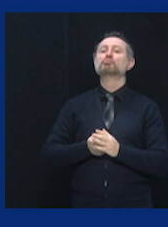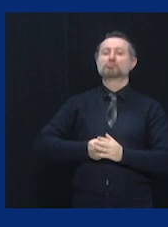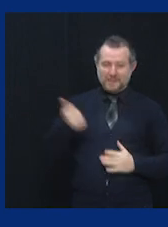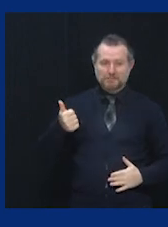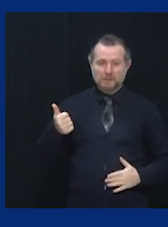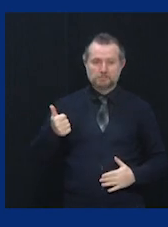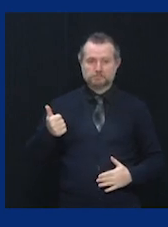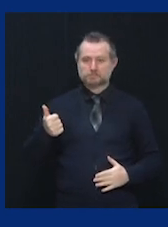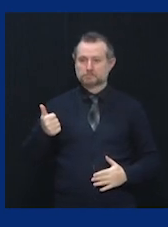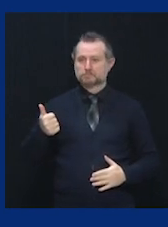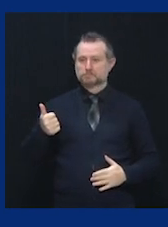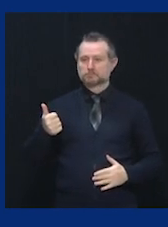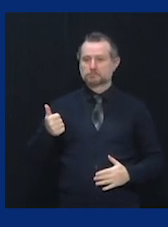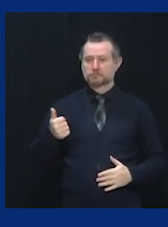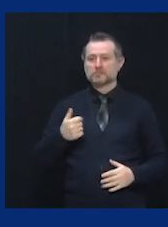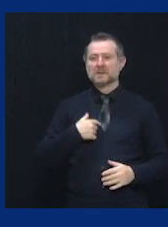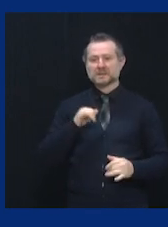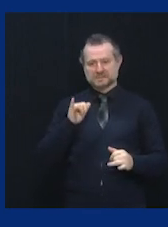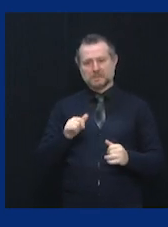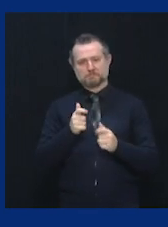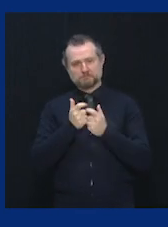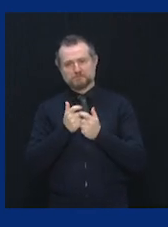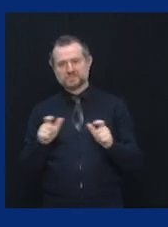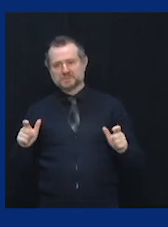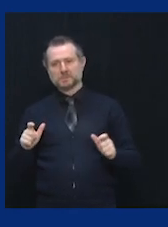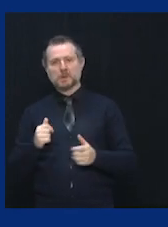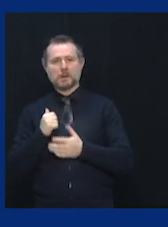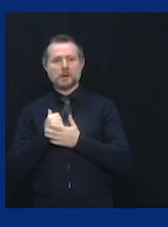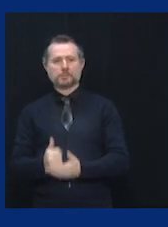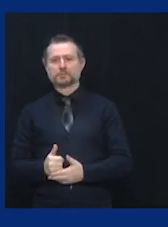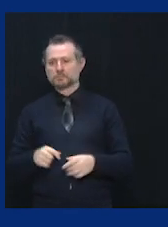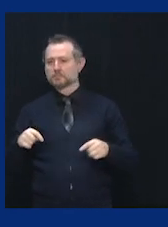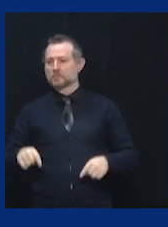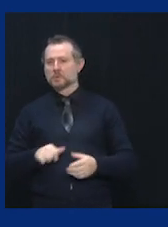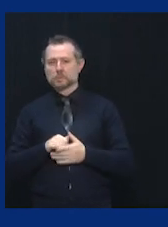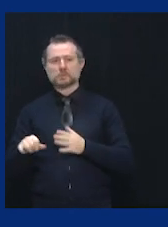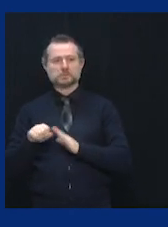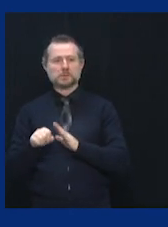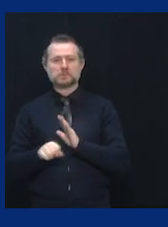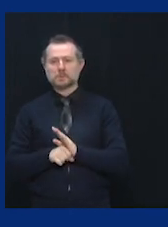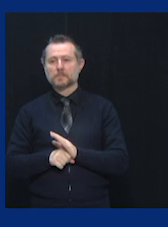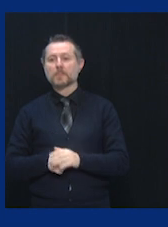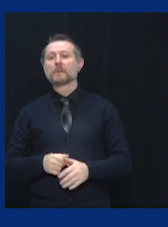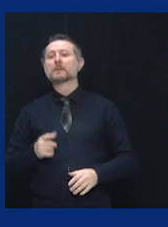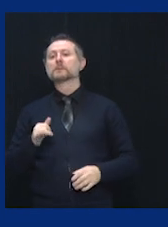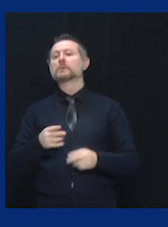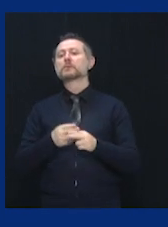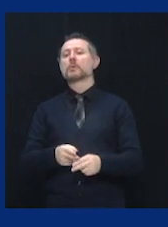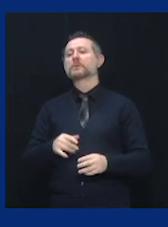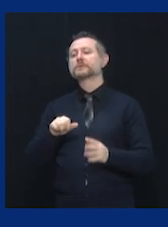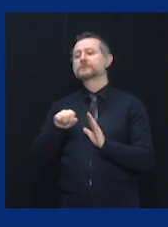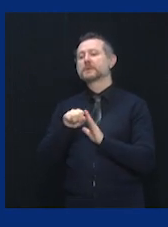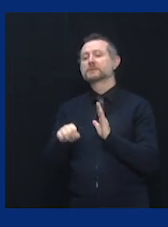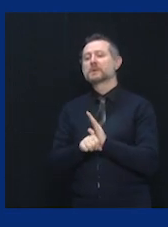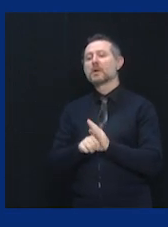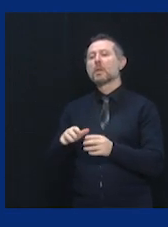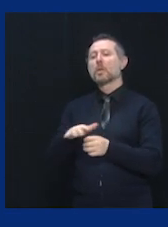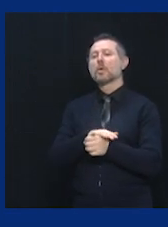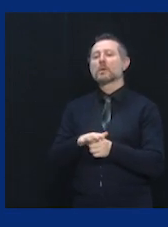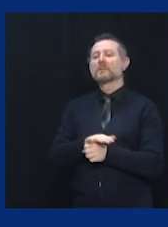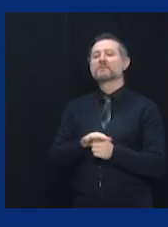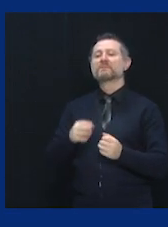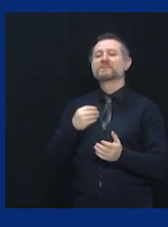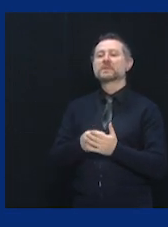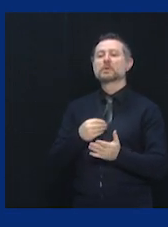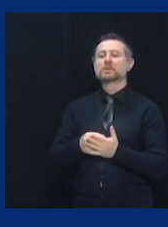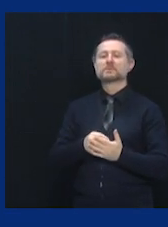deal for the state of New York. Second, what they call state and local financing. The state